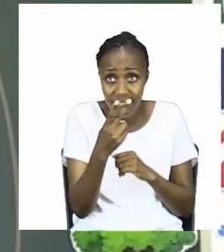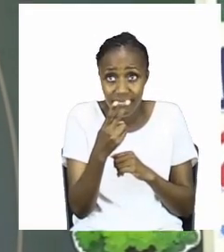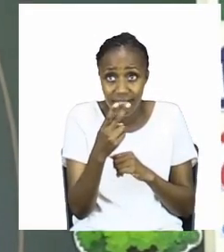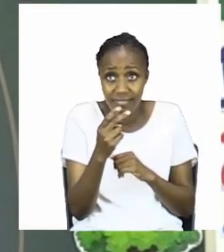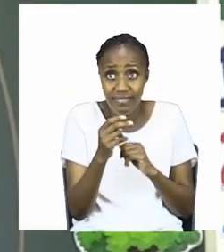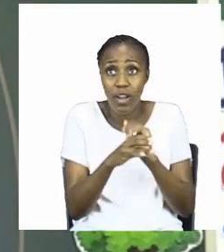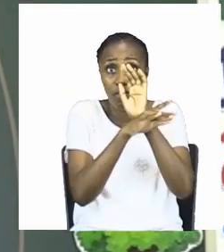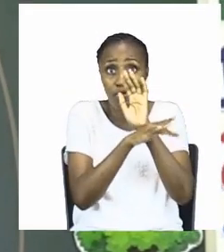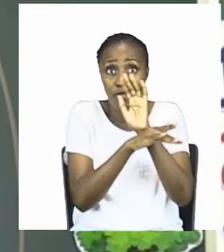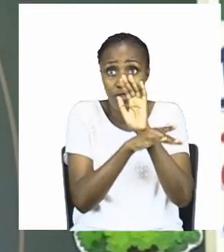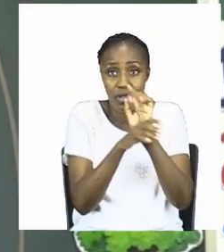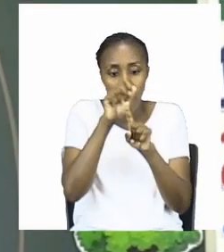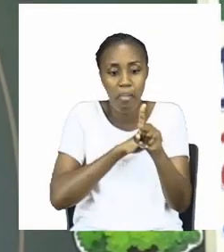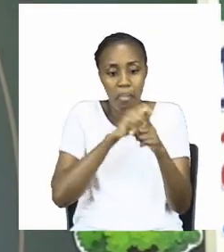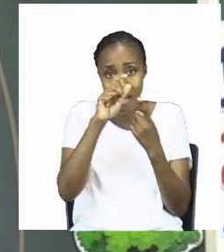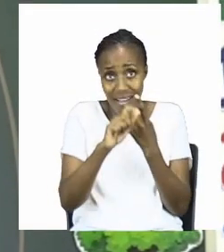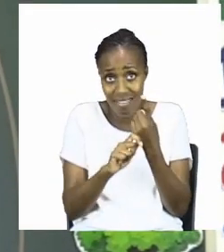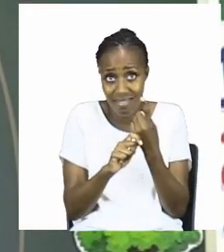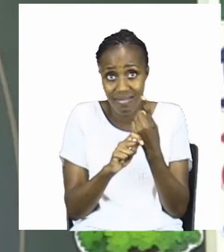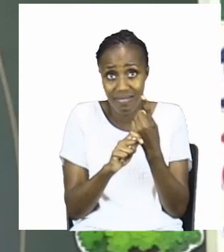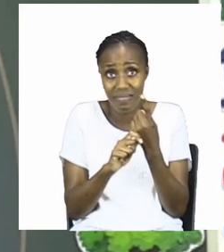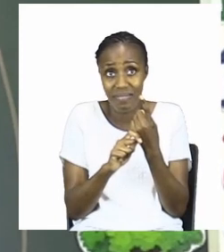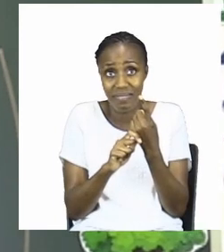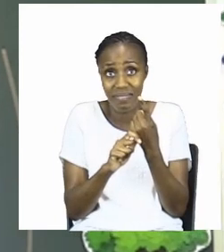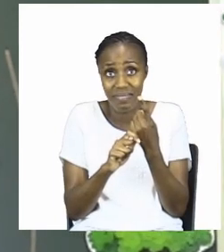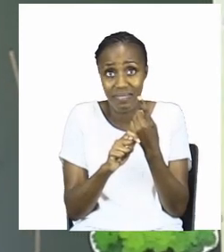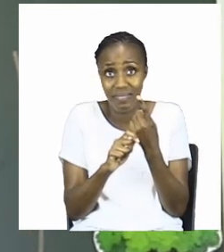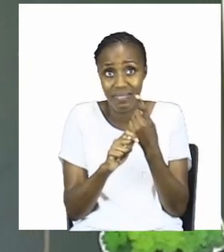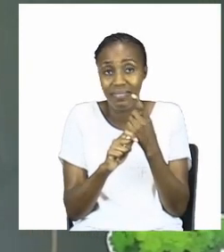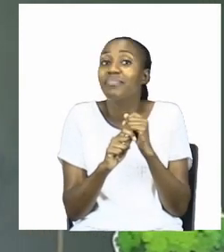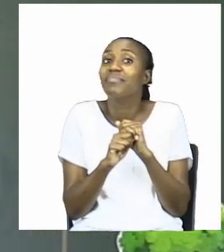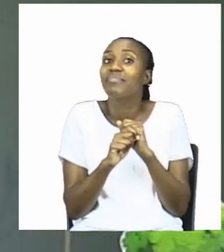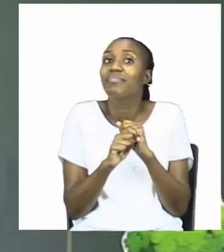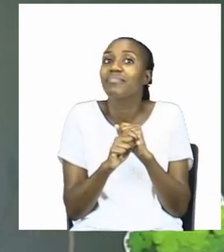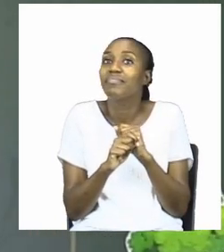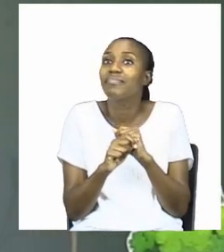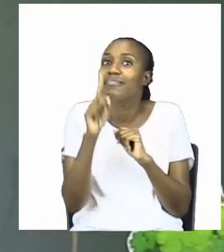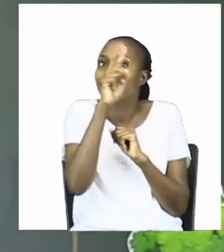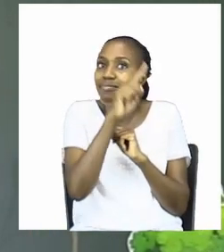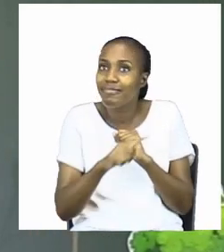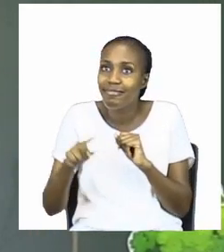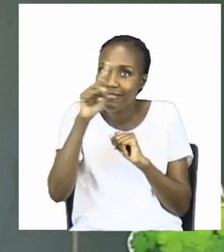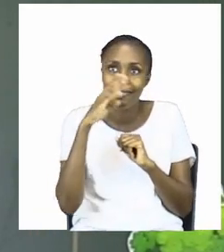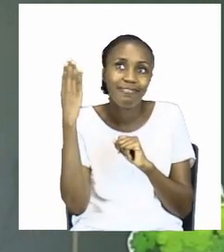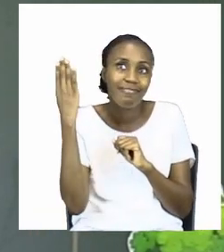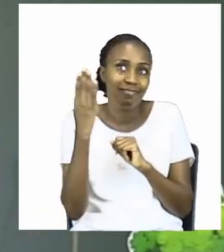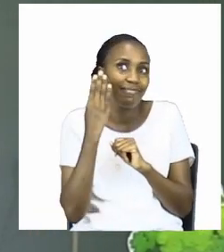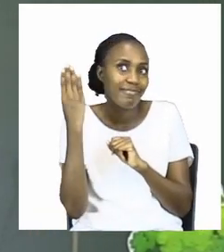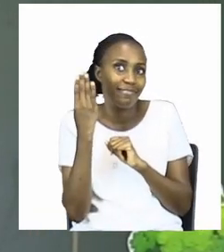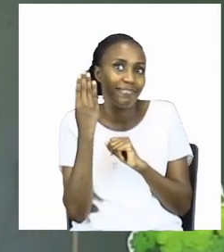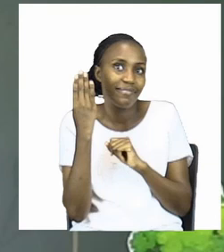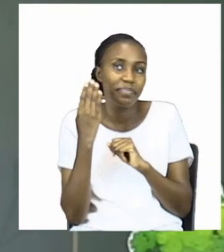you see we have some bananas on this tree? And that one you go ahead and you circle